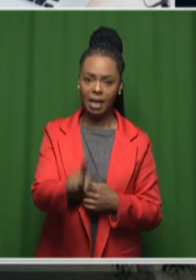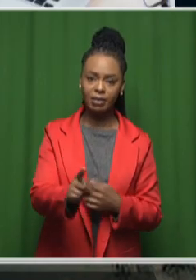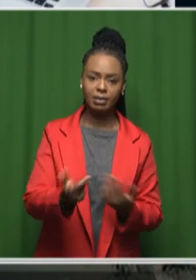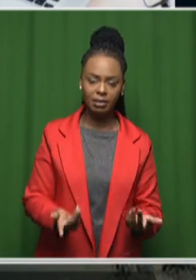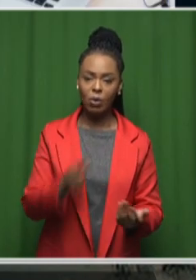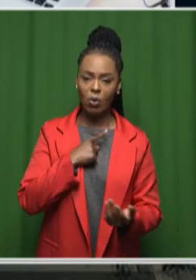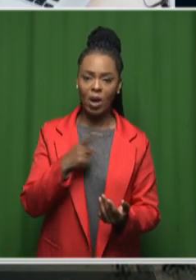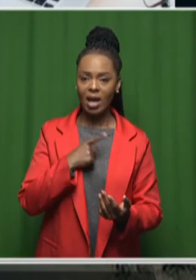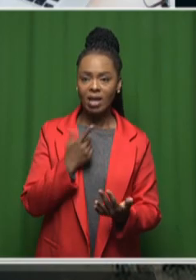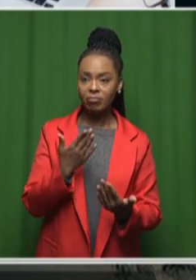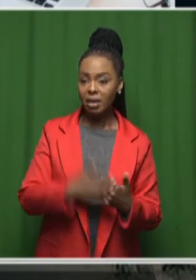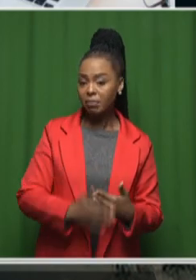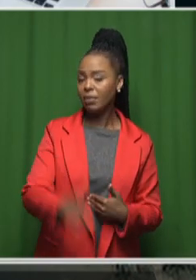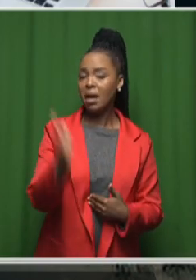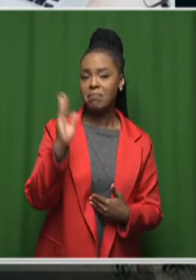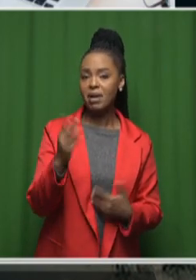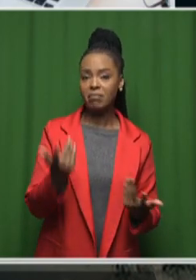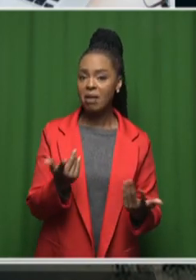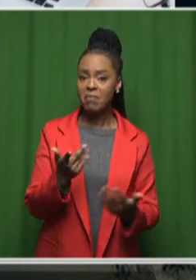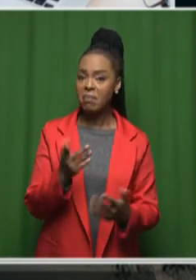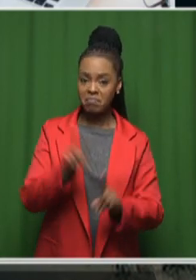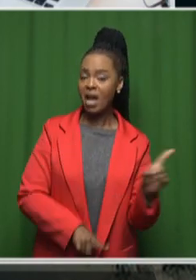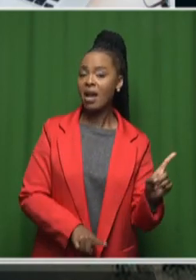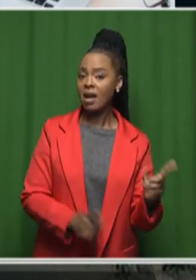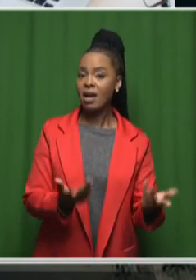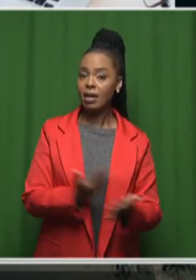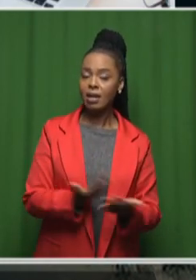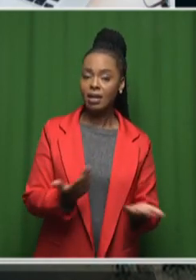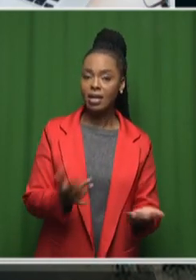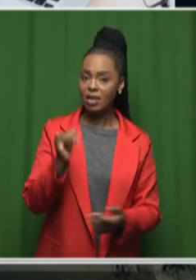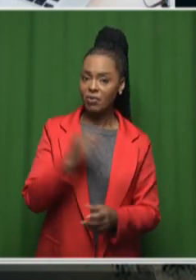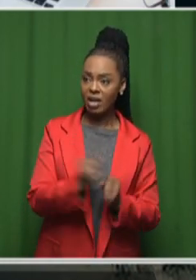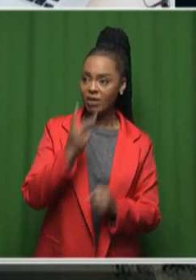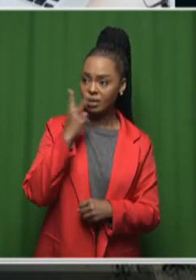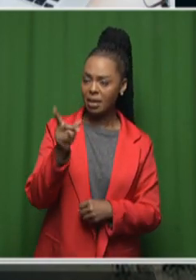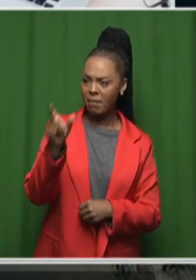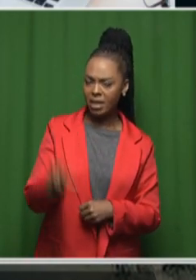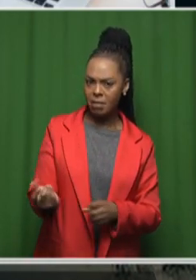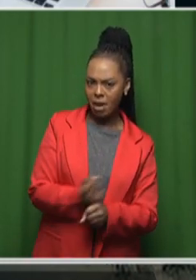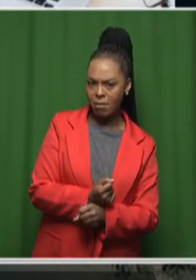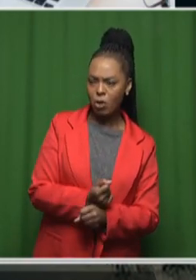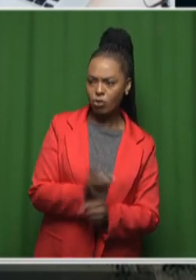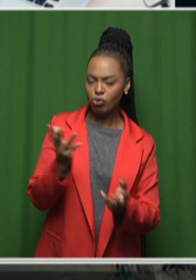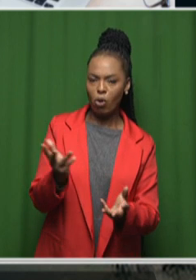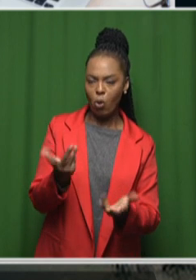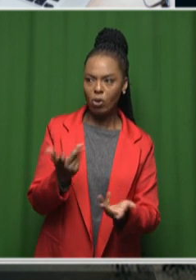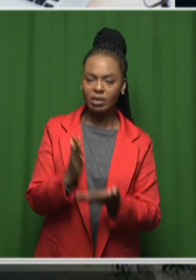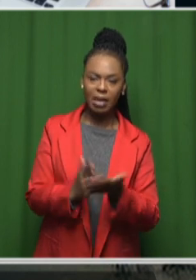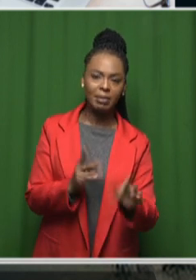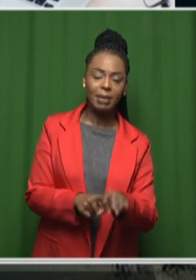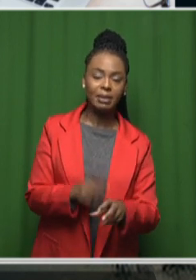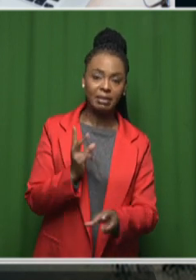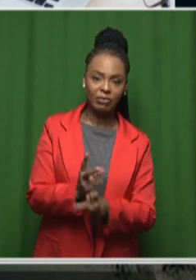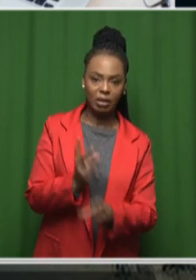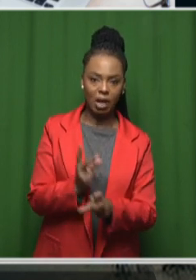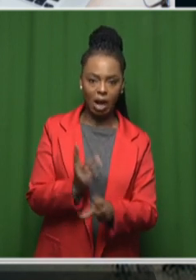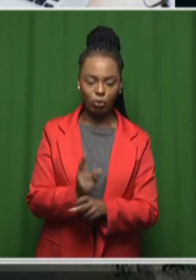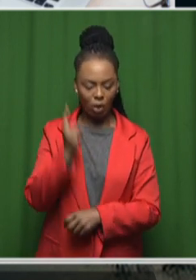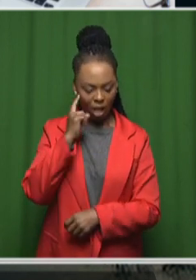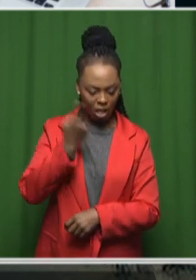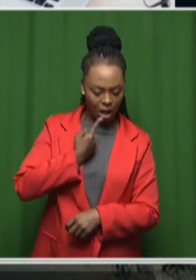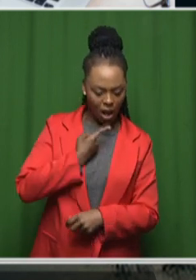cannot be what you do not see. I really strongly believe that. And if you've never seen someone that looks like you in that kind of position, it's hard to imagine that for yourself. But